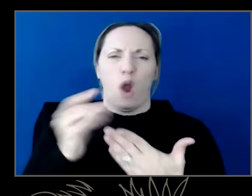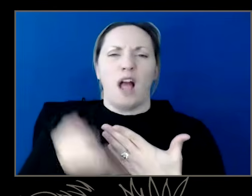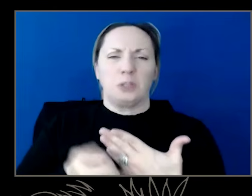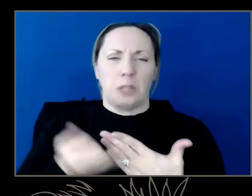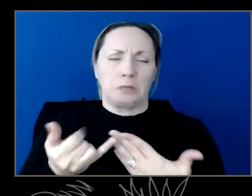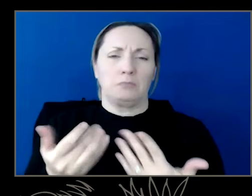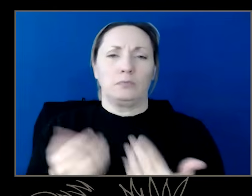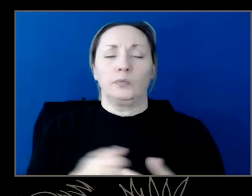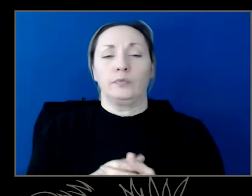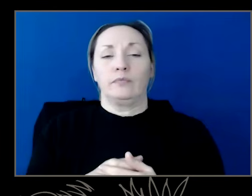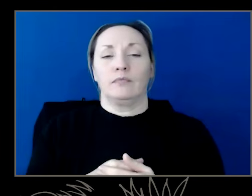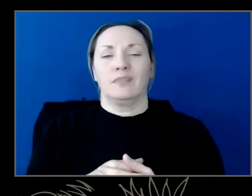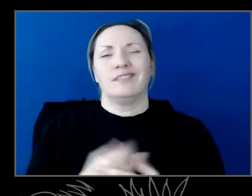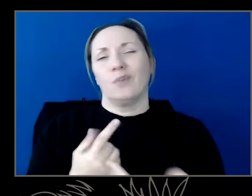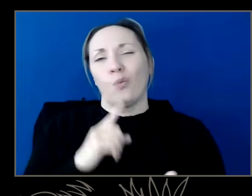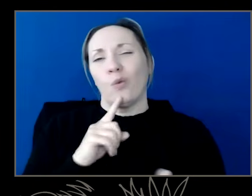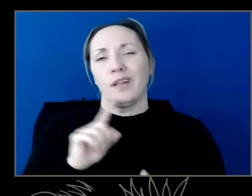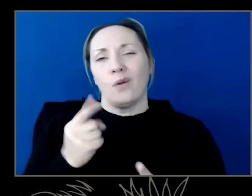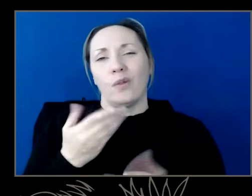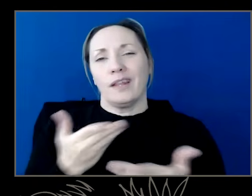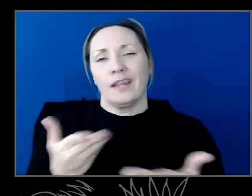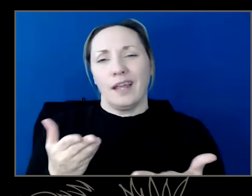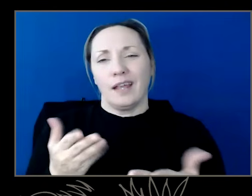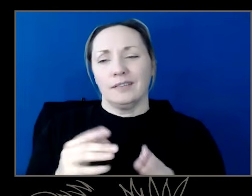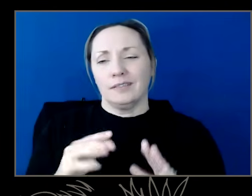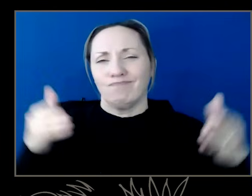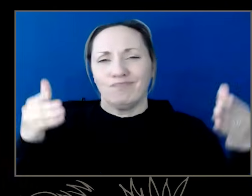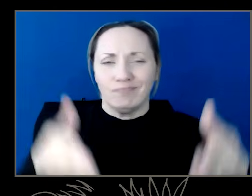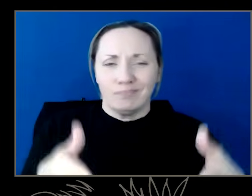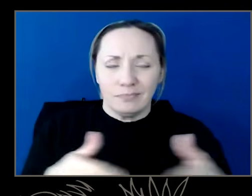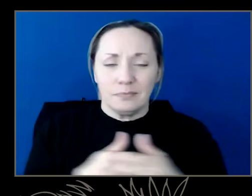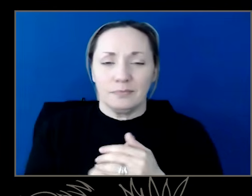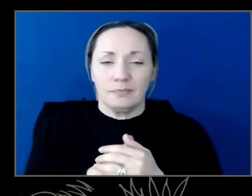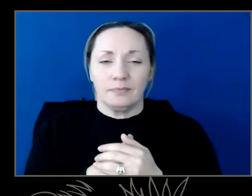thing to worry about is